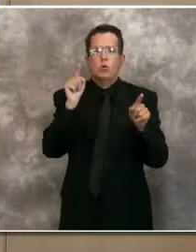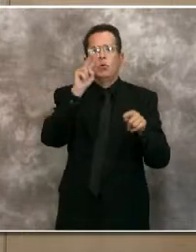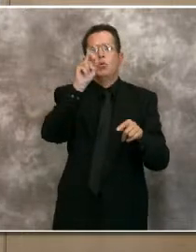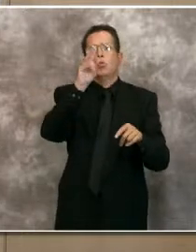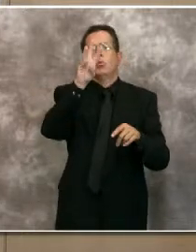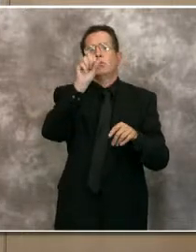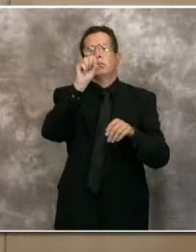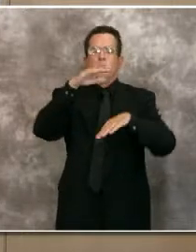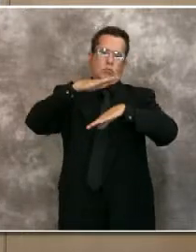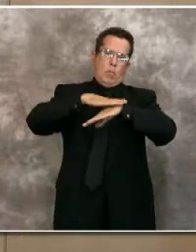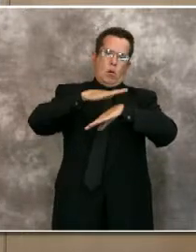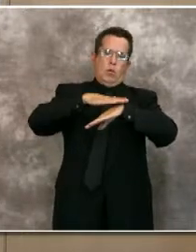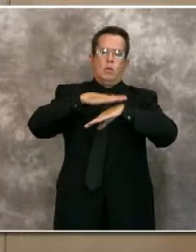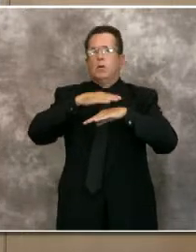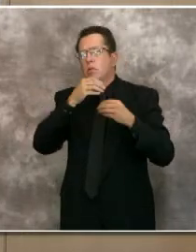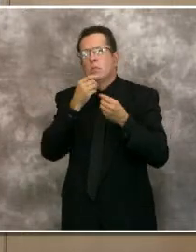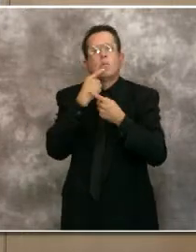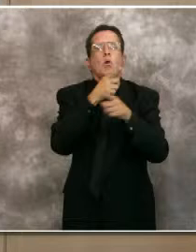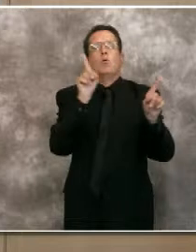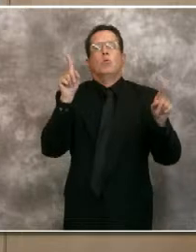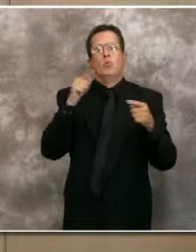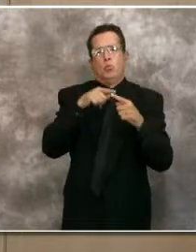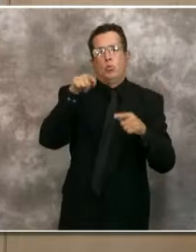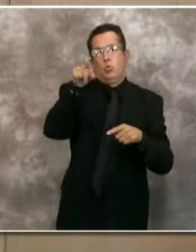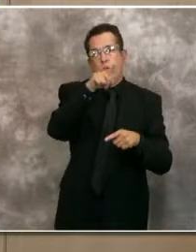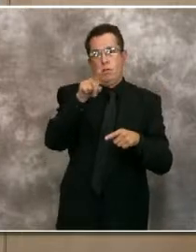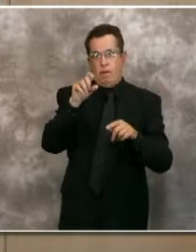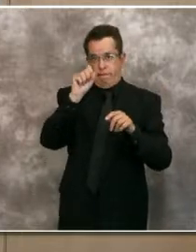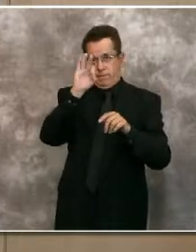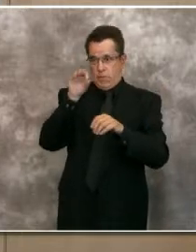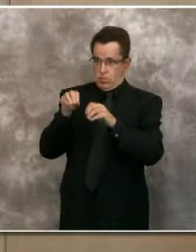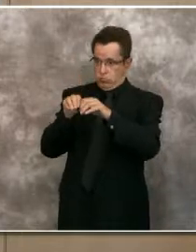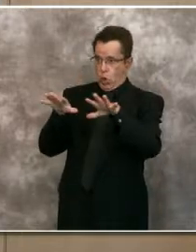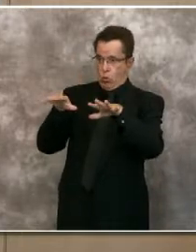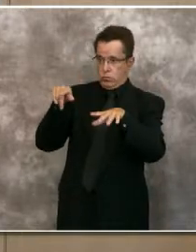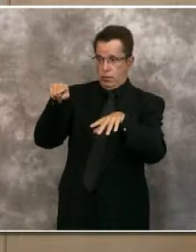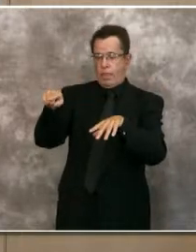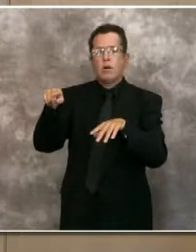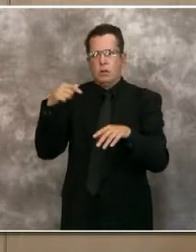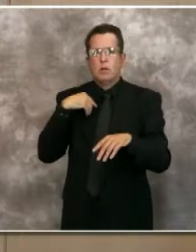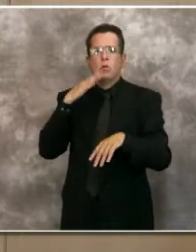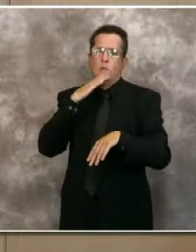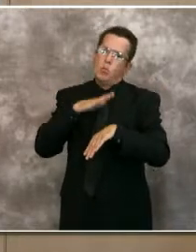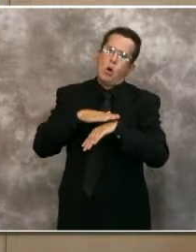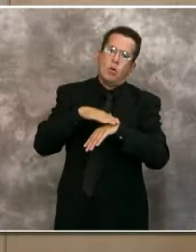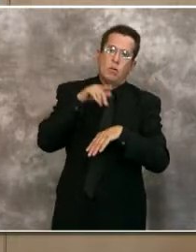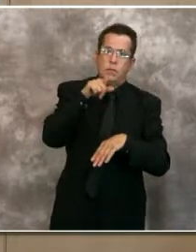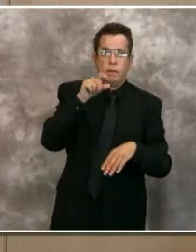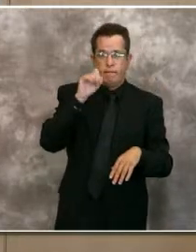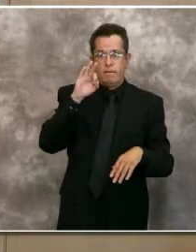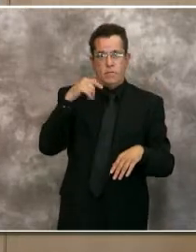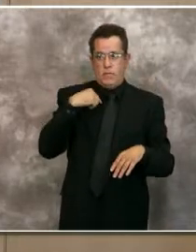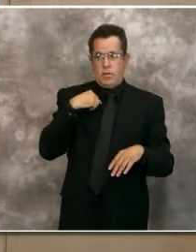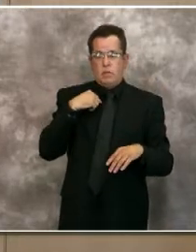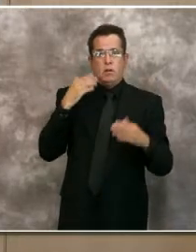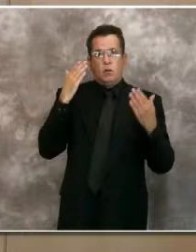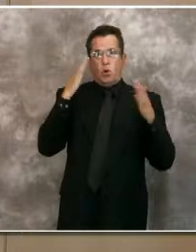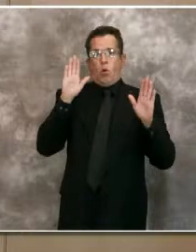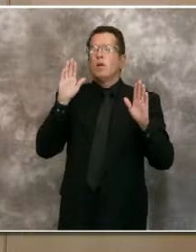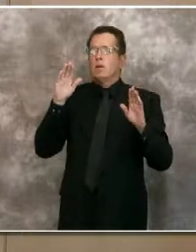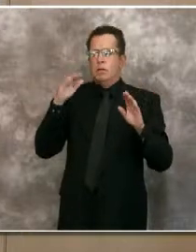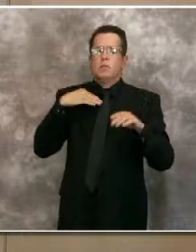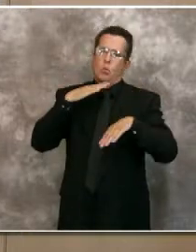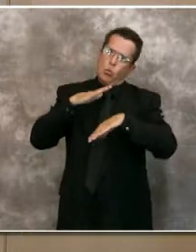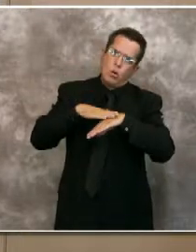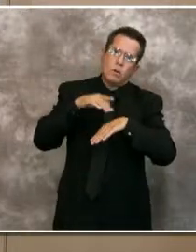press release to get the word out, so that if an individual was exposed and we did not know it, then they could be made